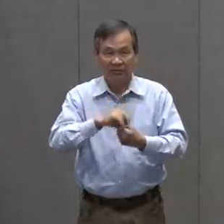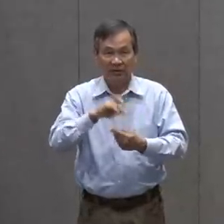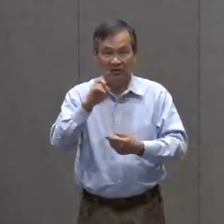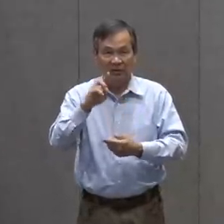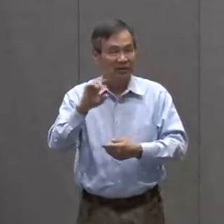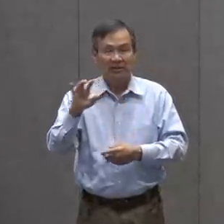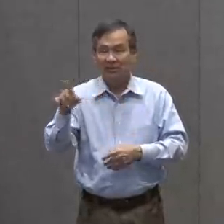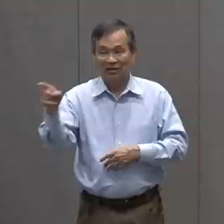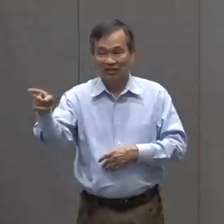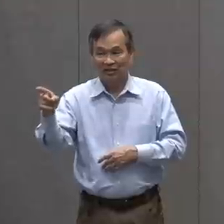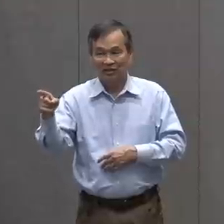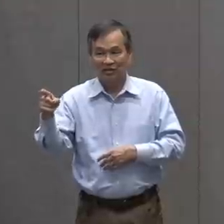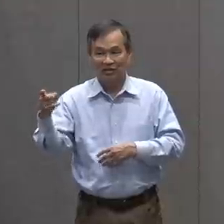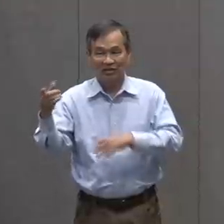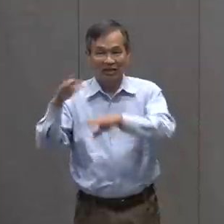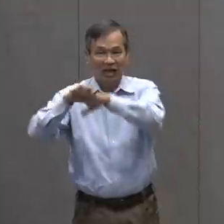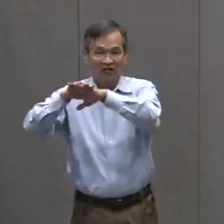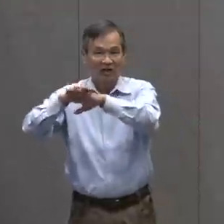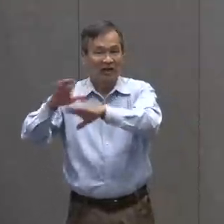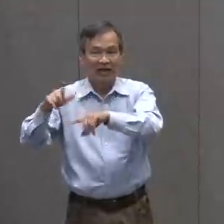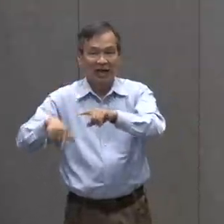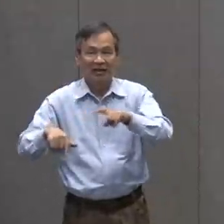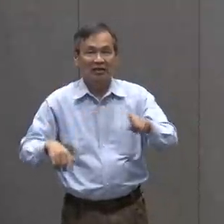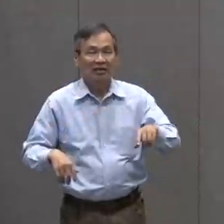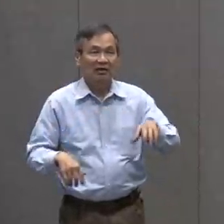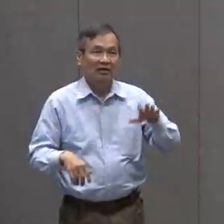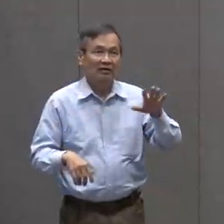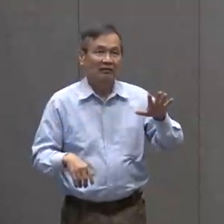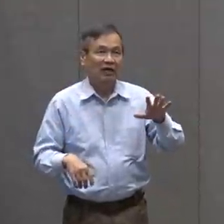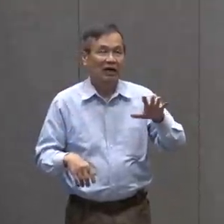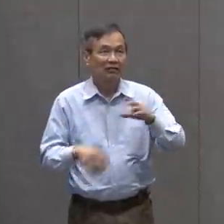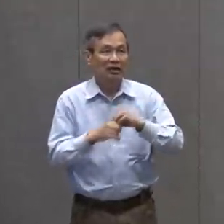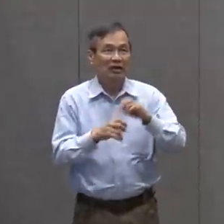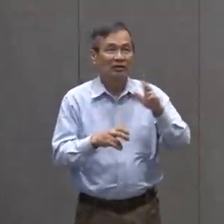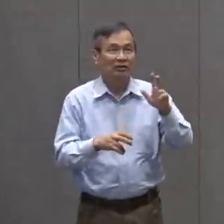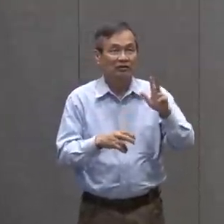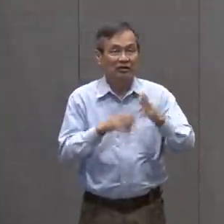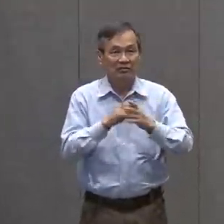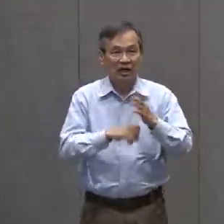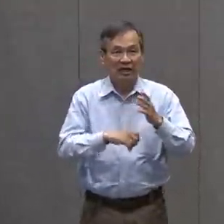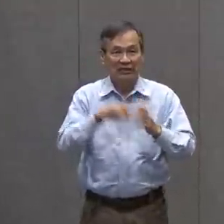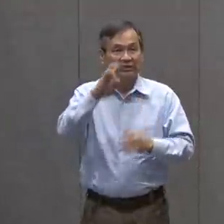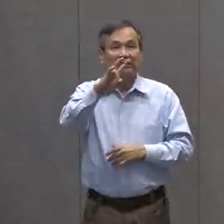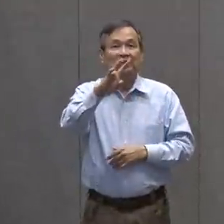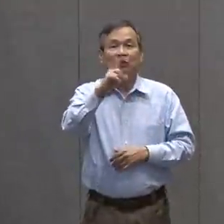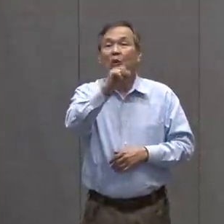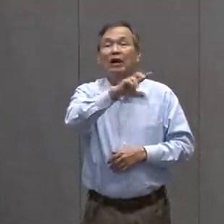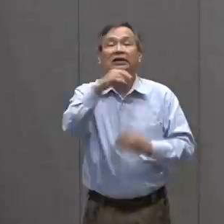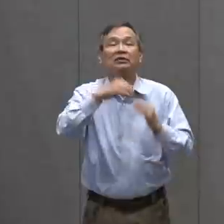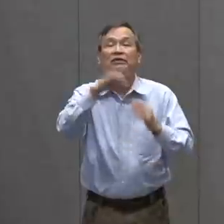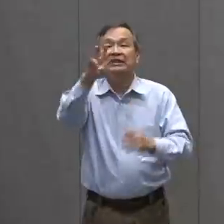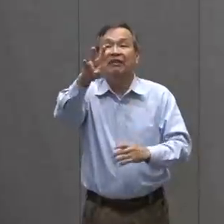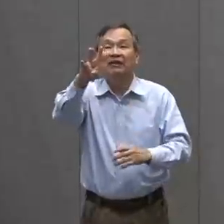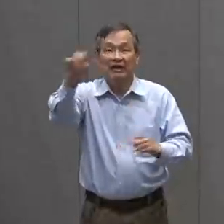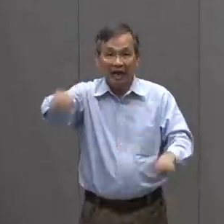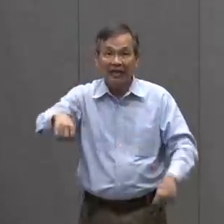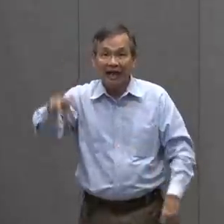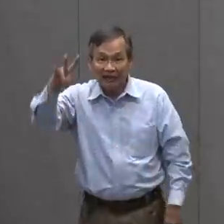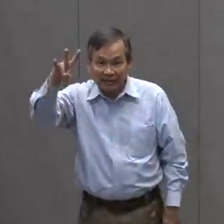plus 3 minus 1, so that's 8 minus 1 is 7. 7 is open. Let me try that